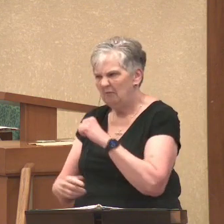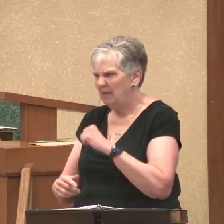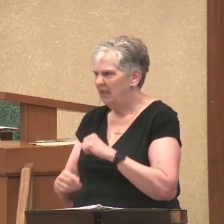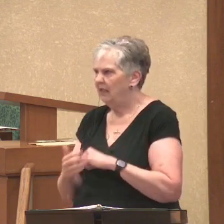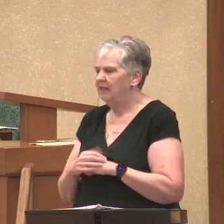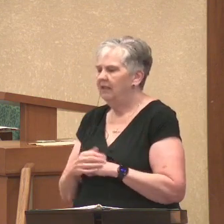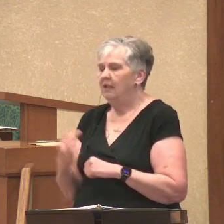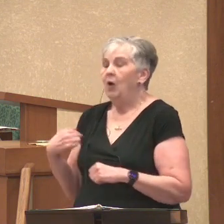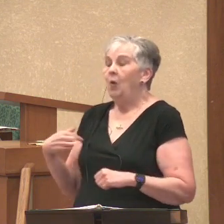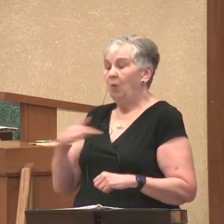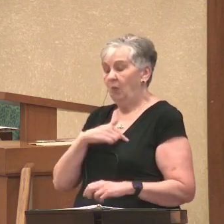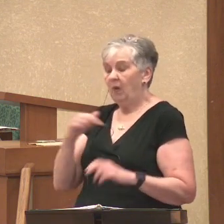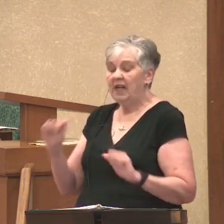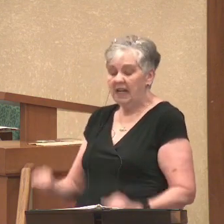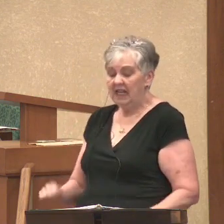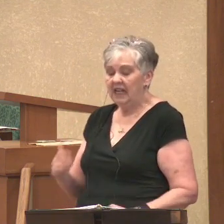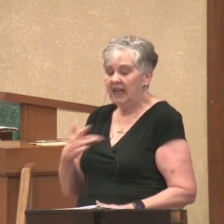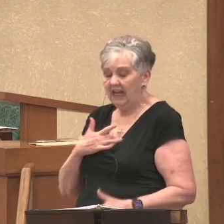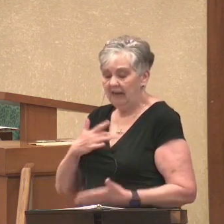so we can be forgiven